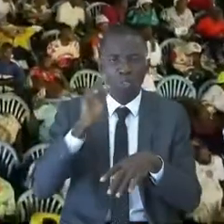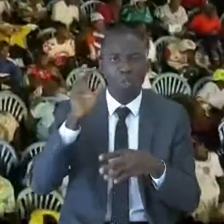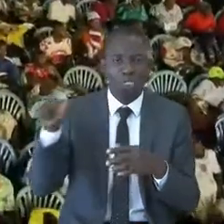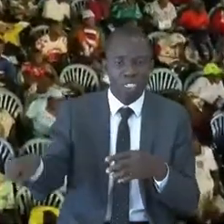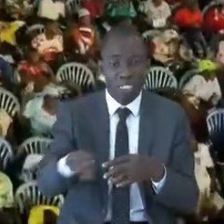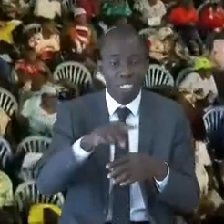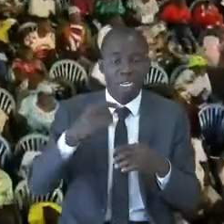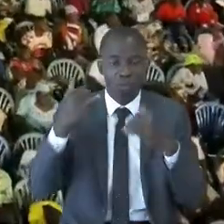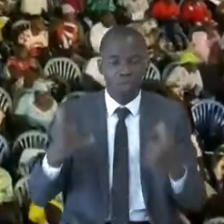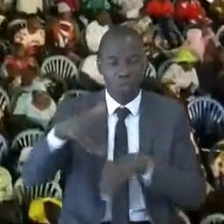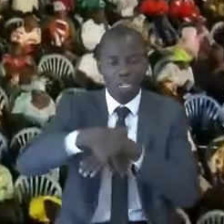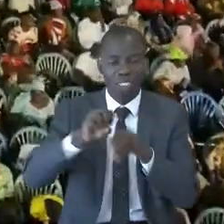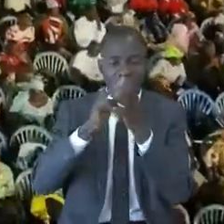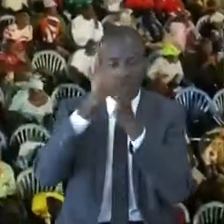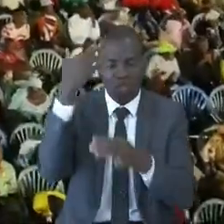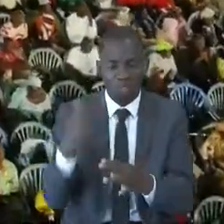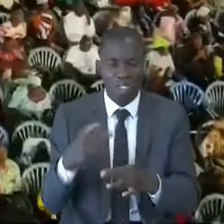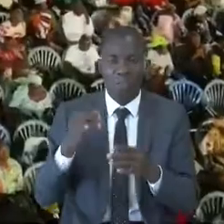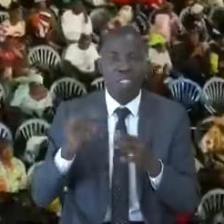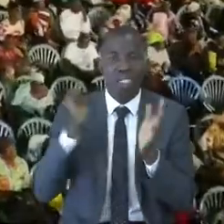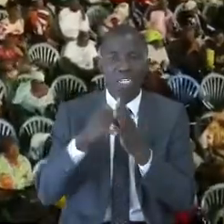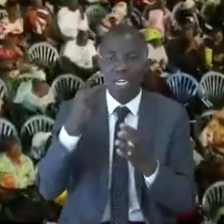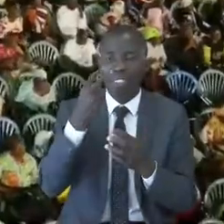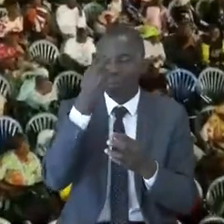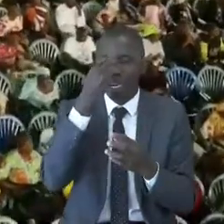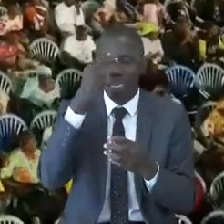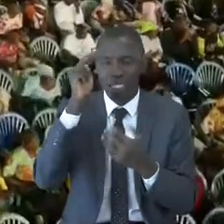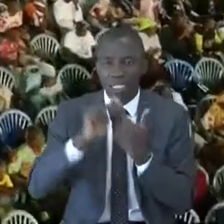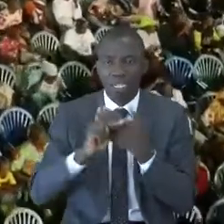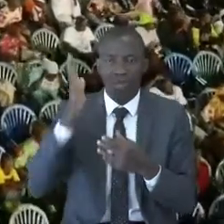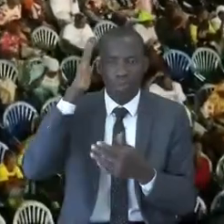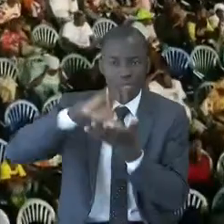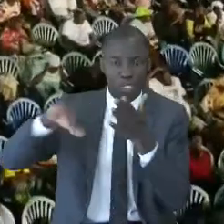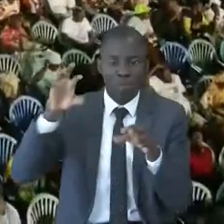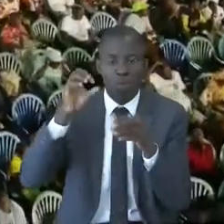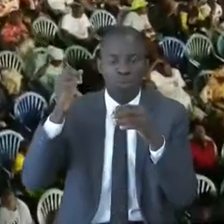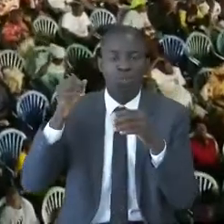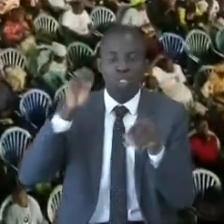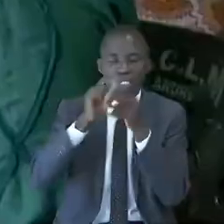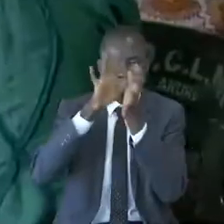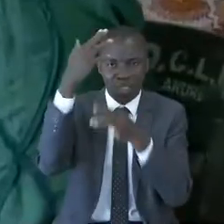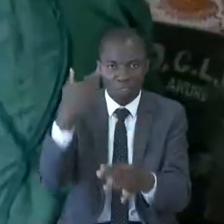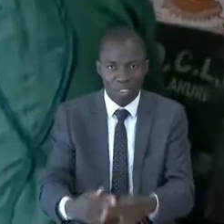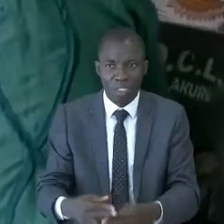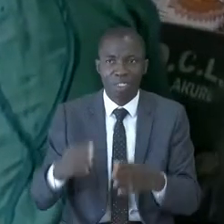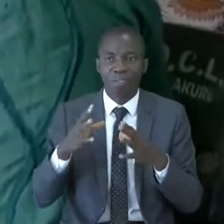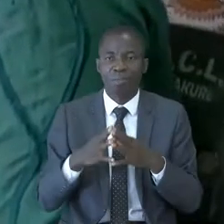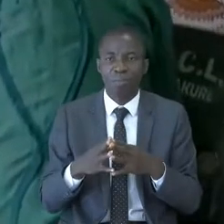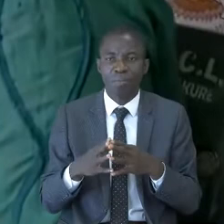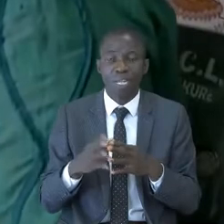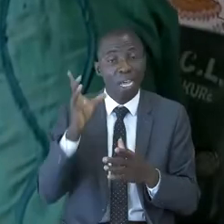tonight. That blindness and dimness of sight will vanish away tonight in Jesus' name.